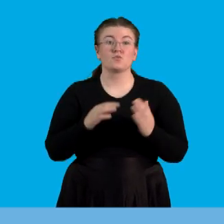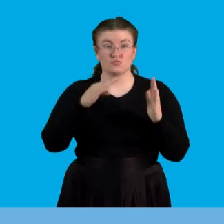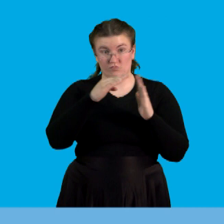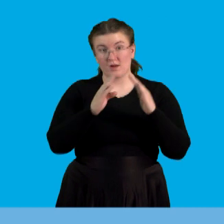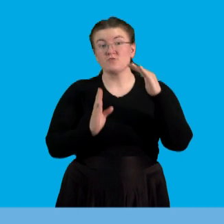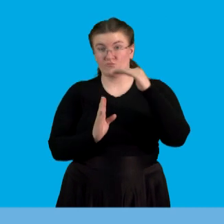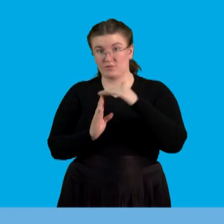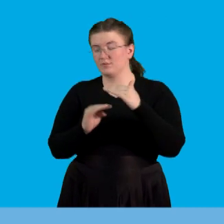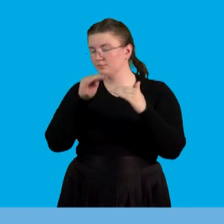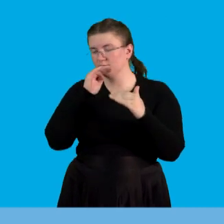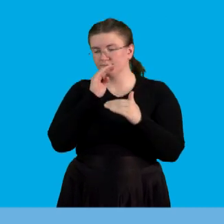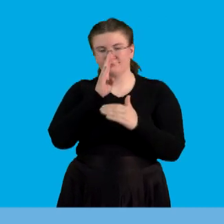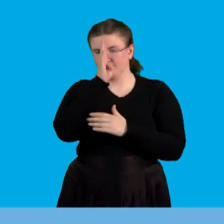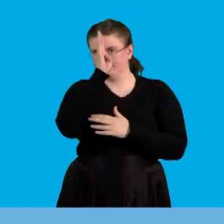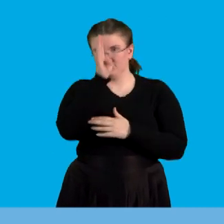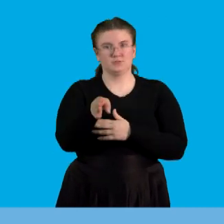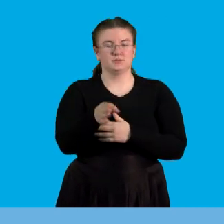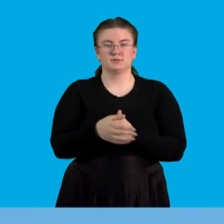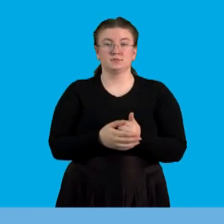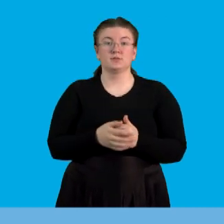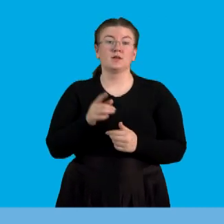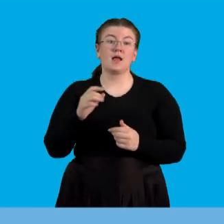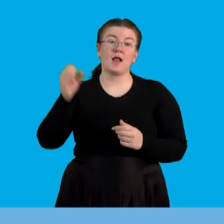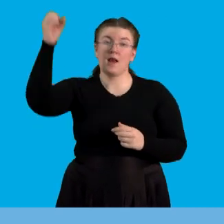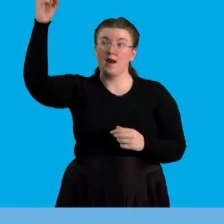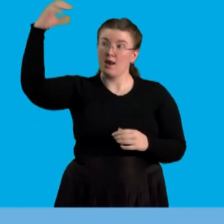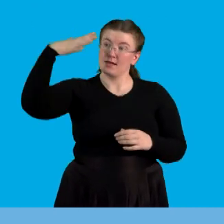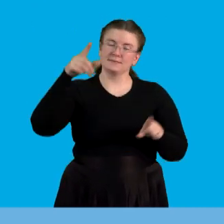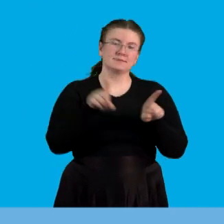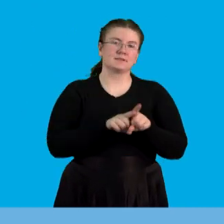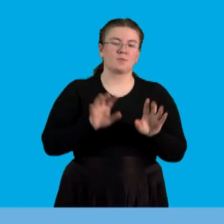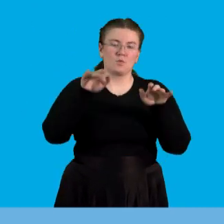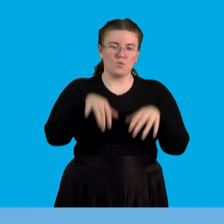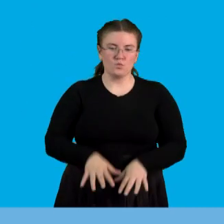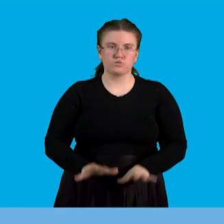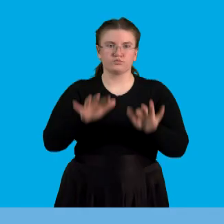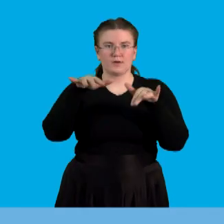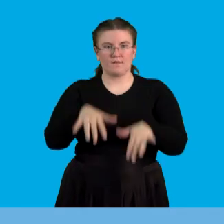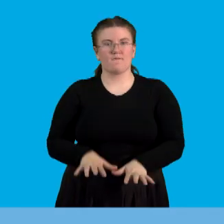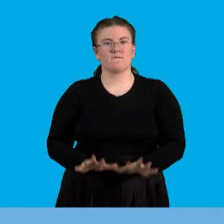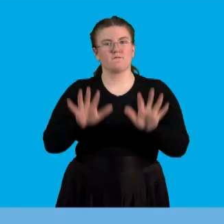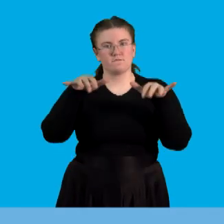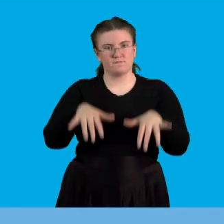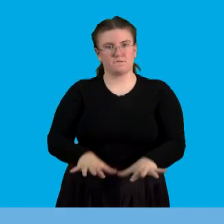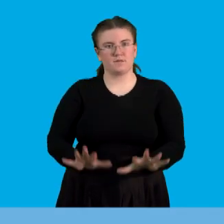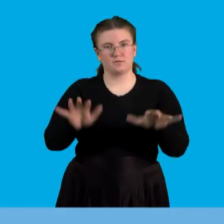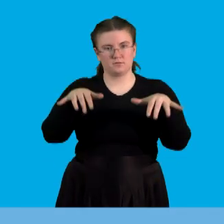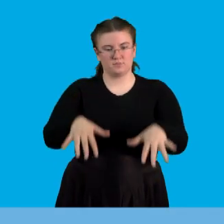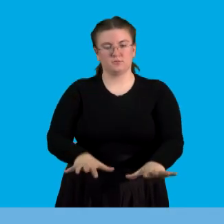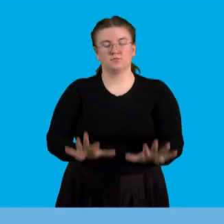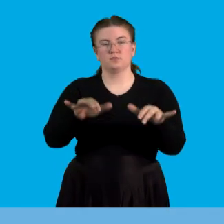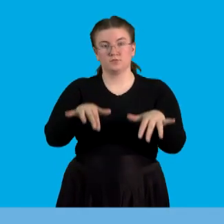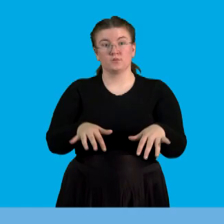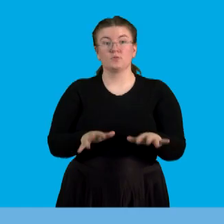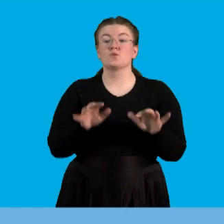not change the direction. So light behaves as a wave, this we know. Light behaves as a wave, and waves